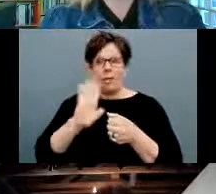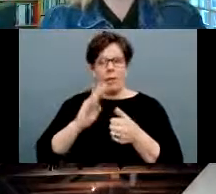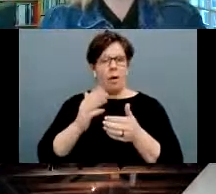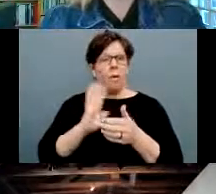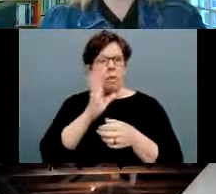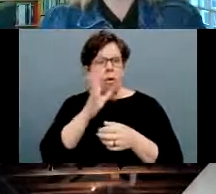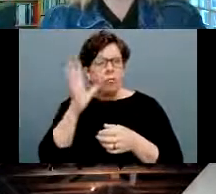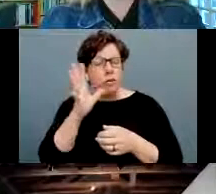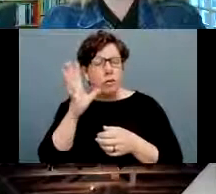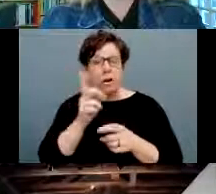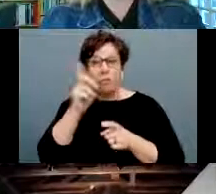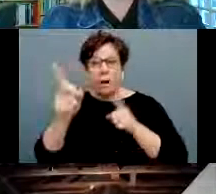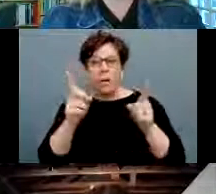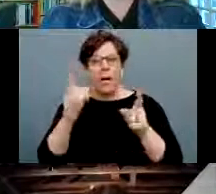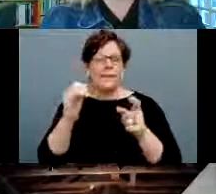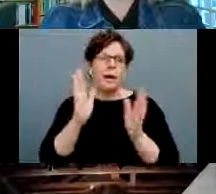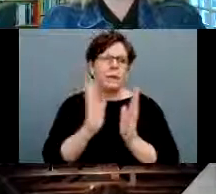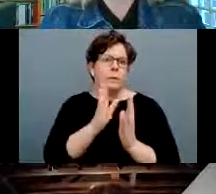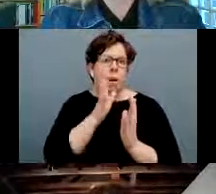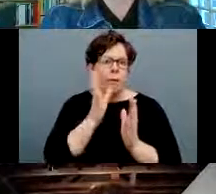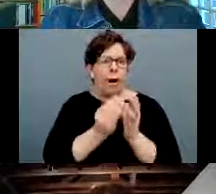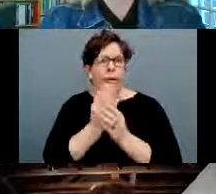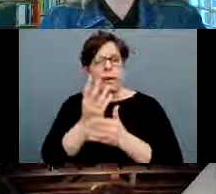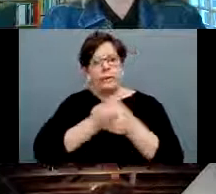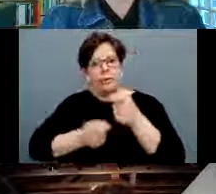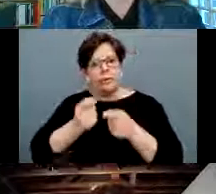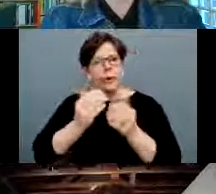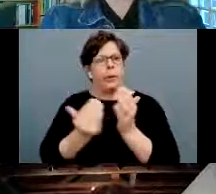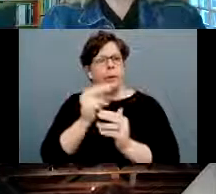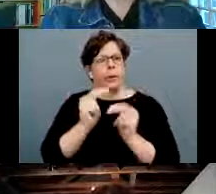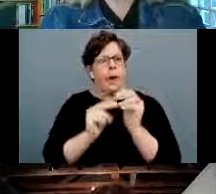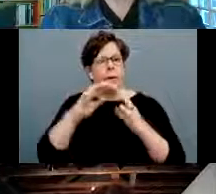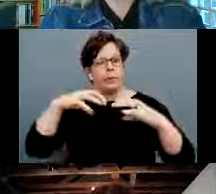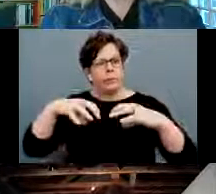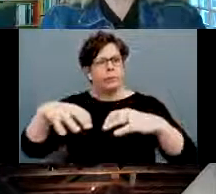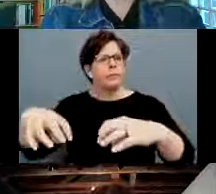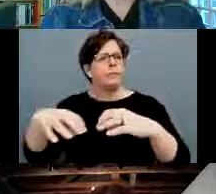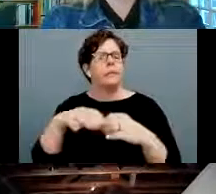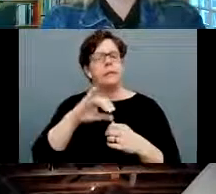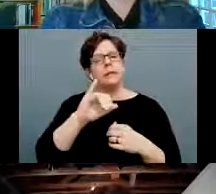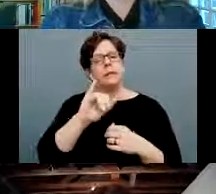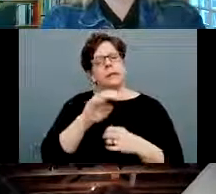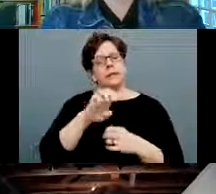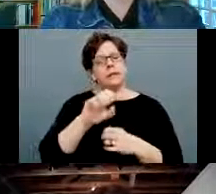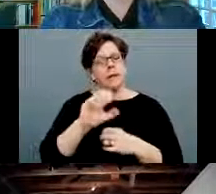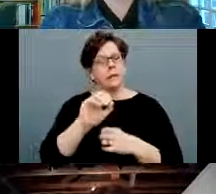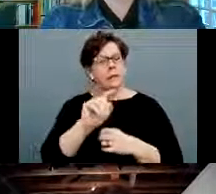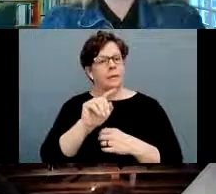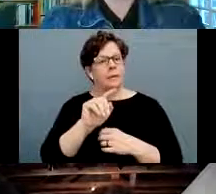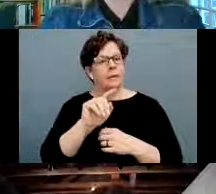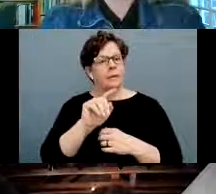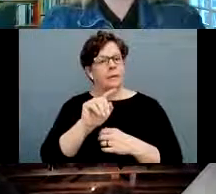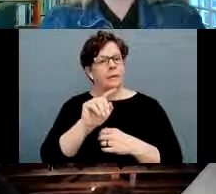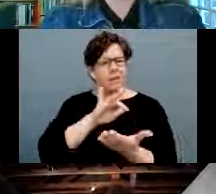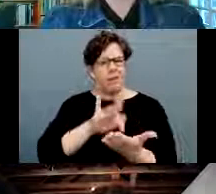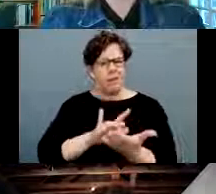time, its small farms quickly were replaced with many subdivisions. The James Castle House is located smack dab in the middle